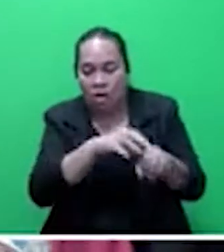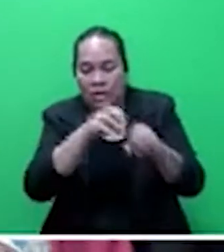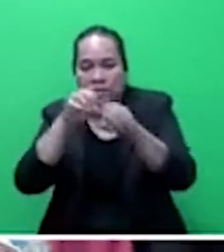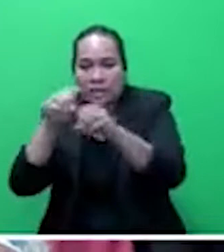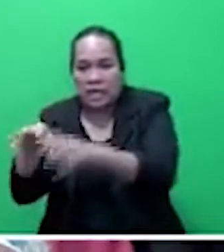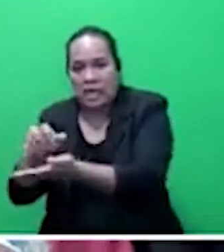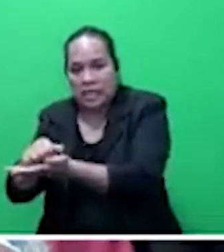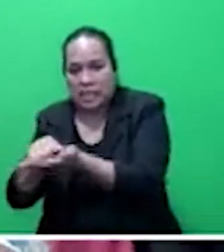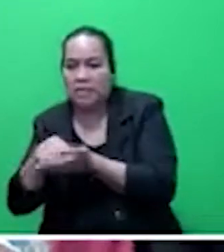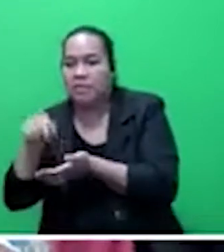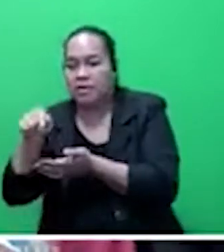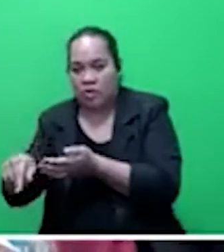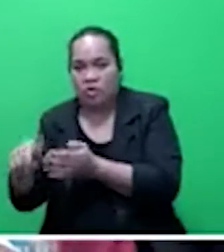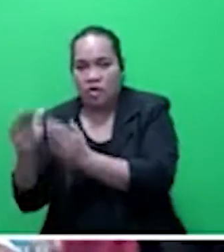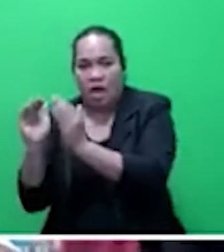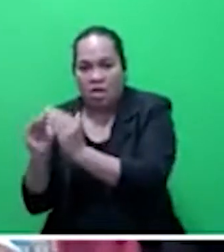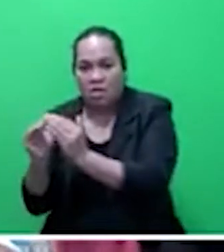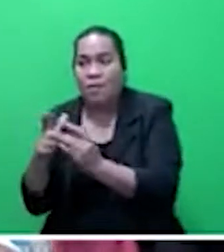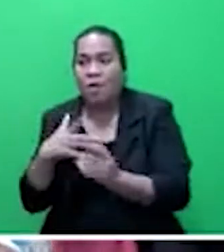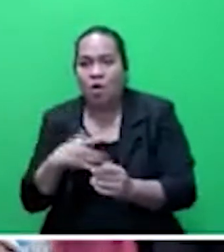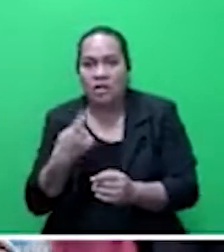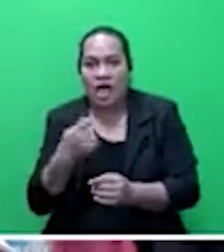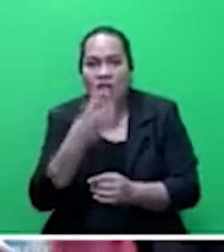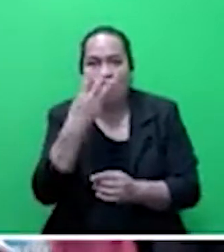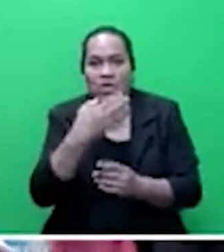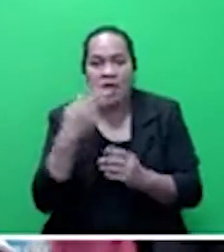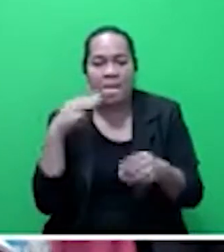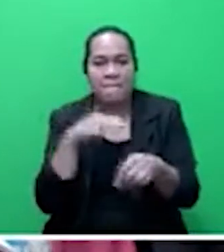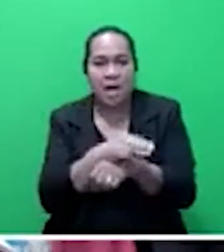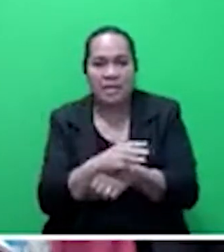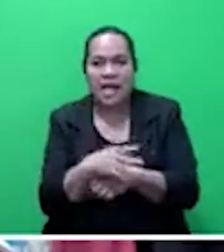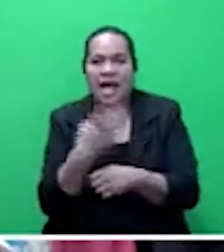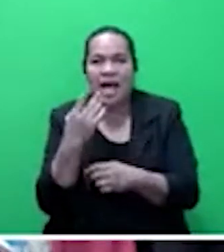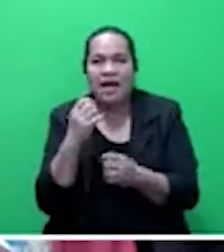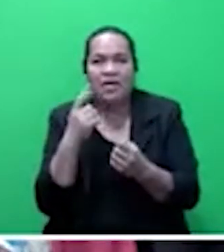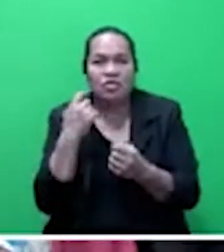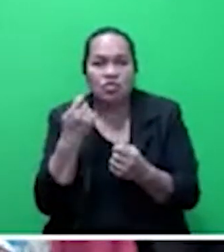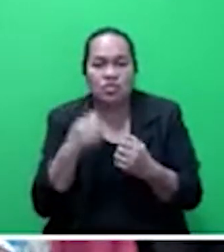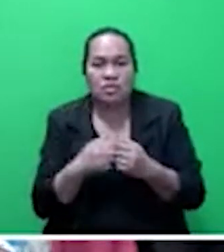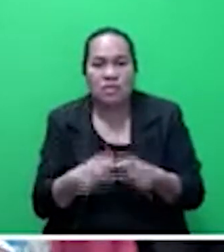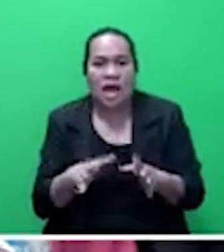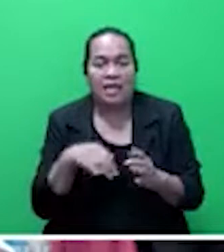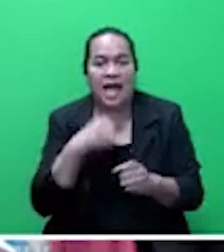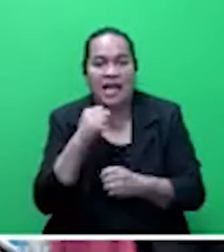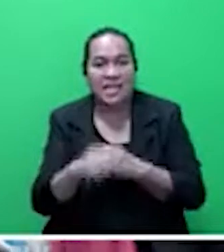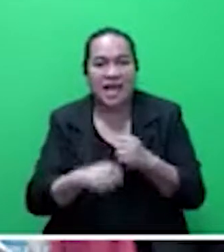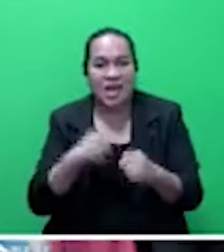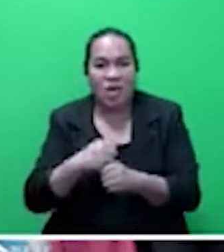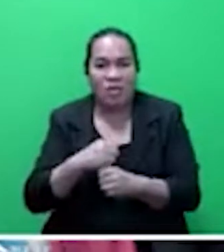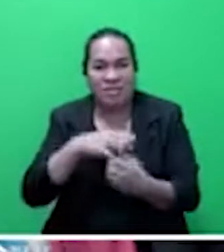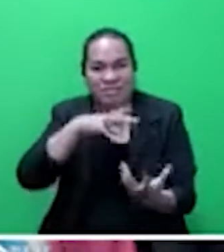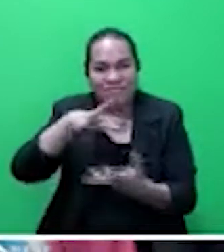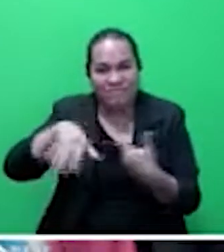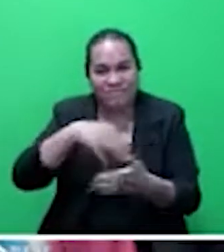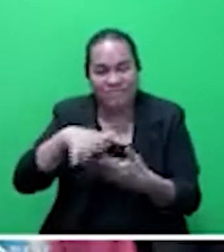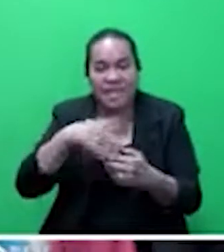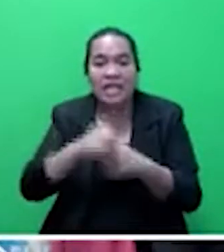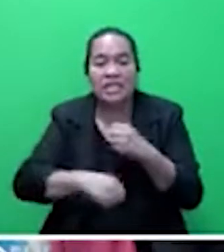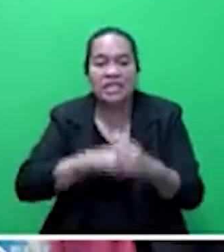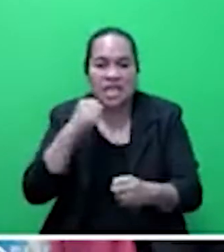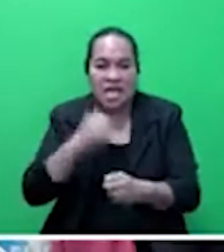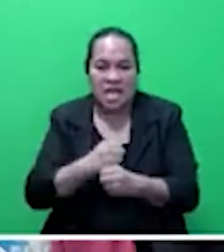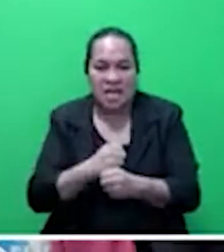we are now 3 months away from the start of the cyclone season. In partnership with the Japanese government, a total